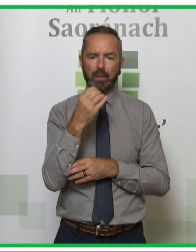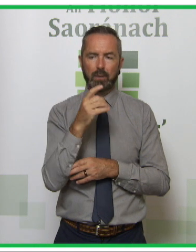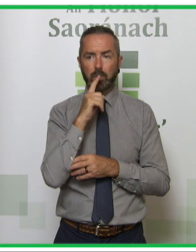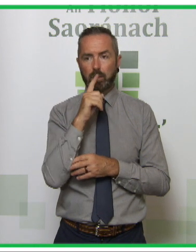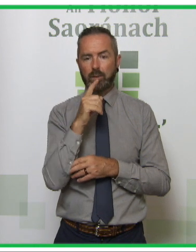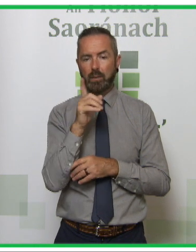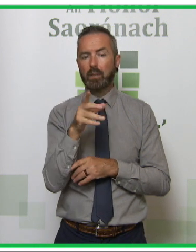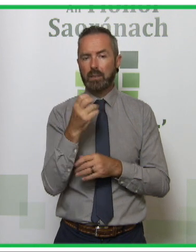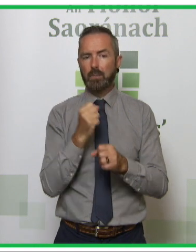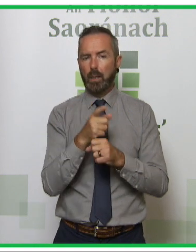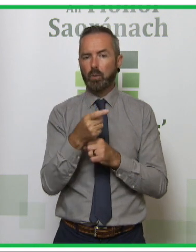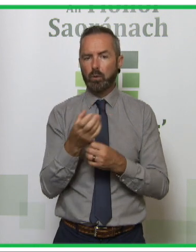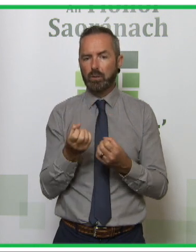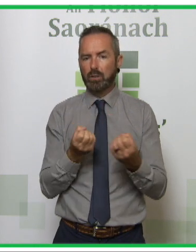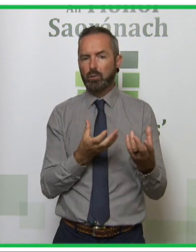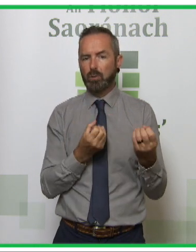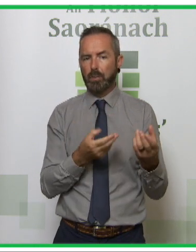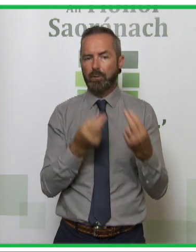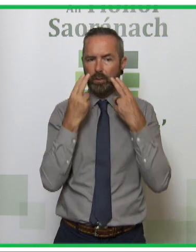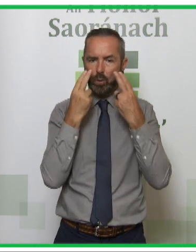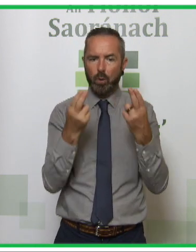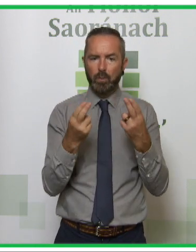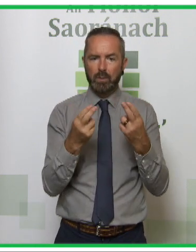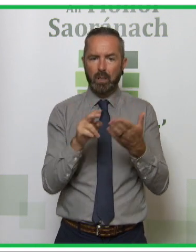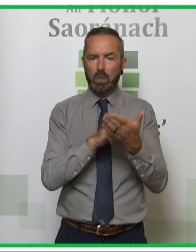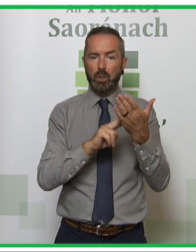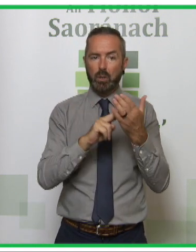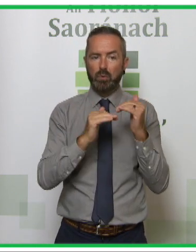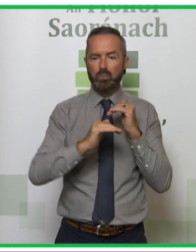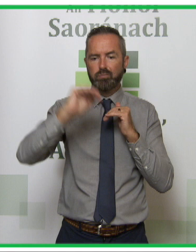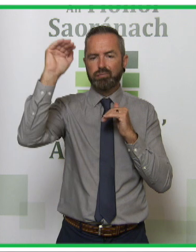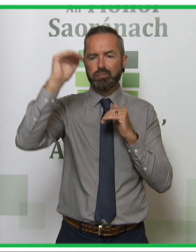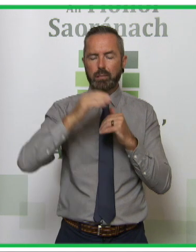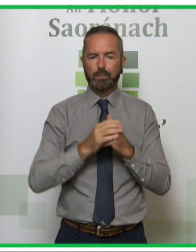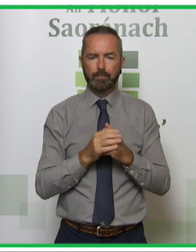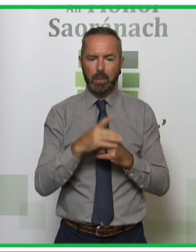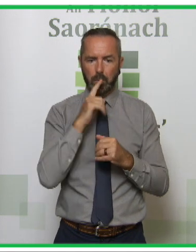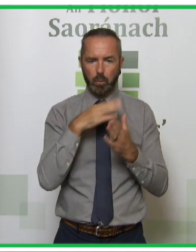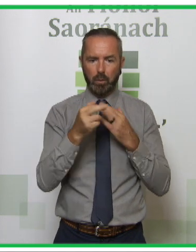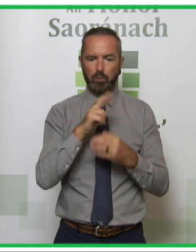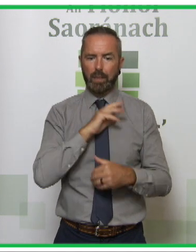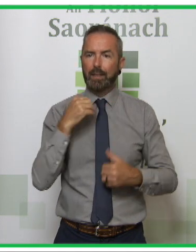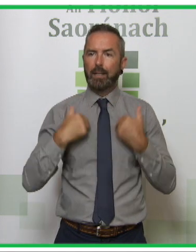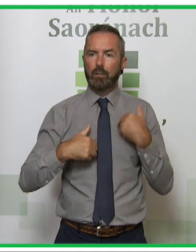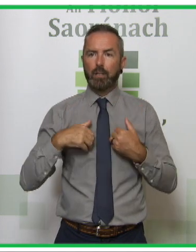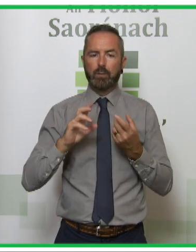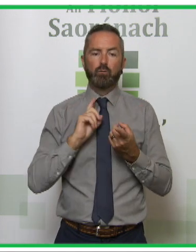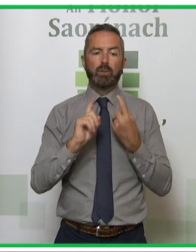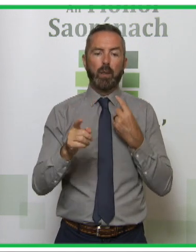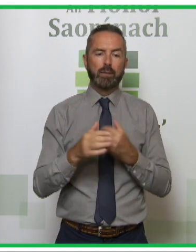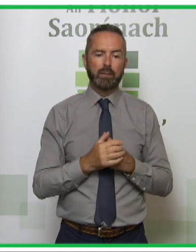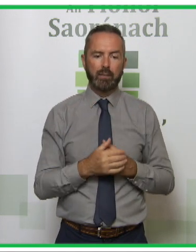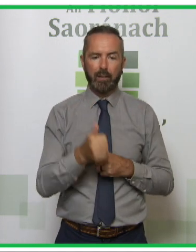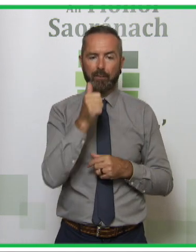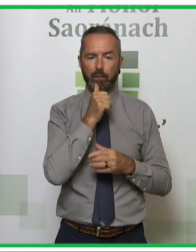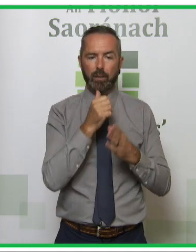around those descriptive norms that there was a lot of debate in the media. Cannabis use went up massively. But what's really interesting is the response. So what Chile did, the first thing they did